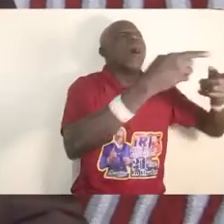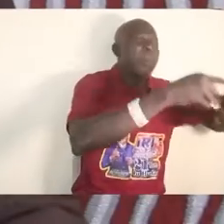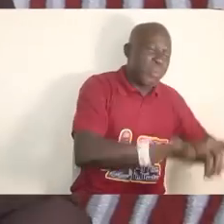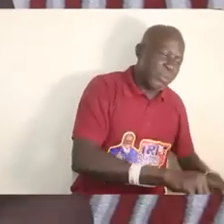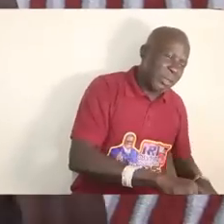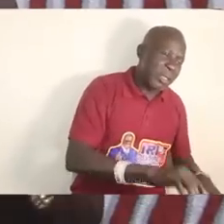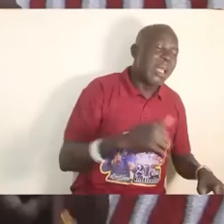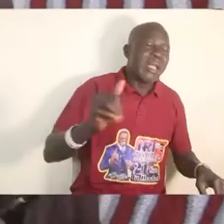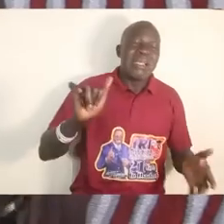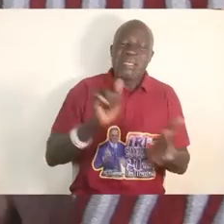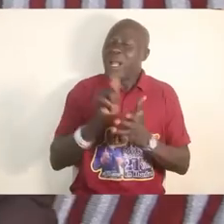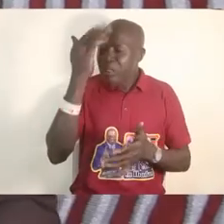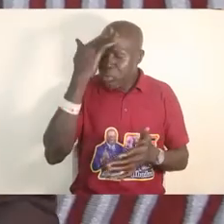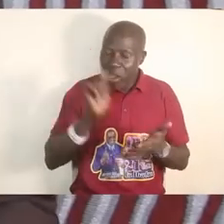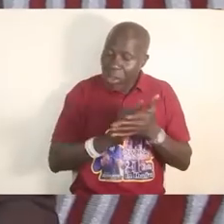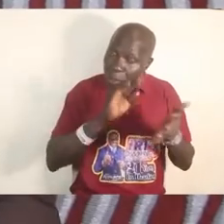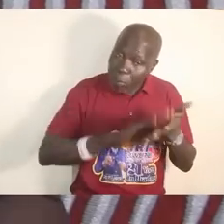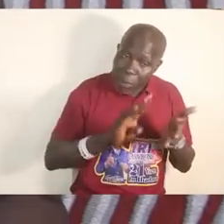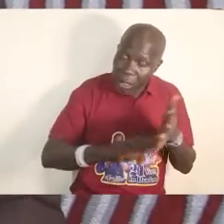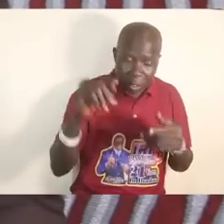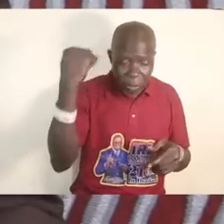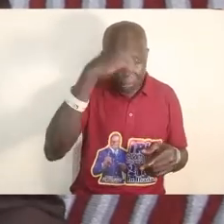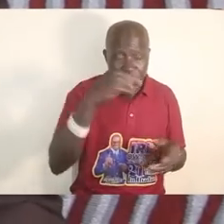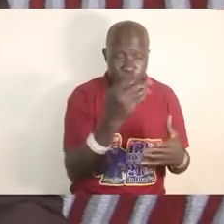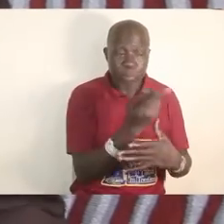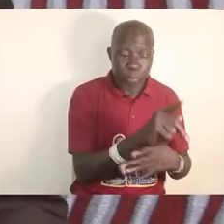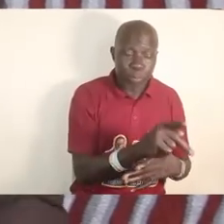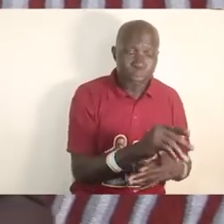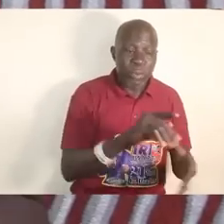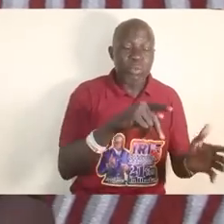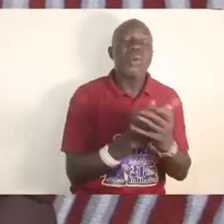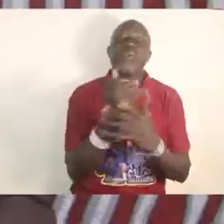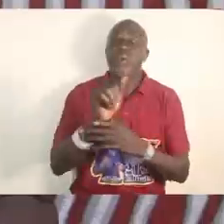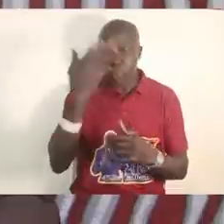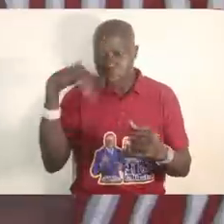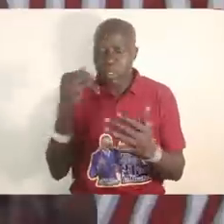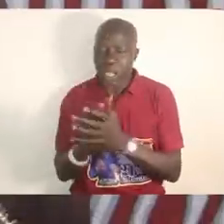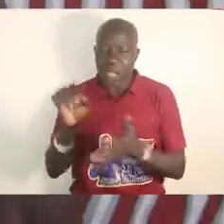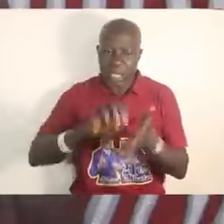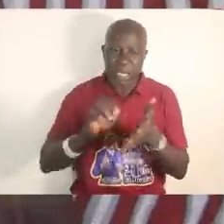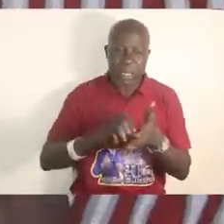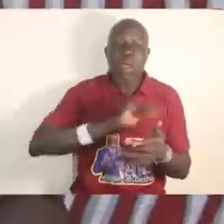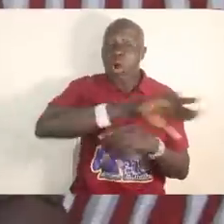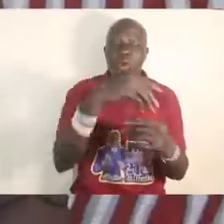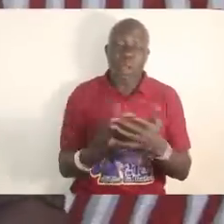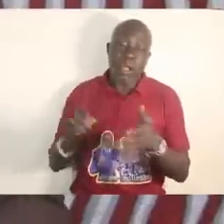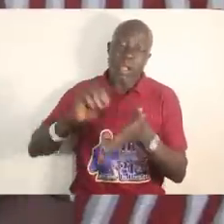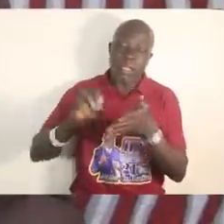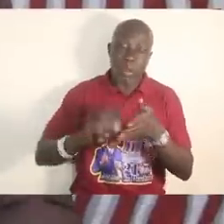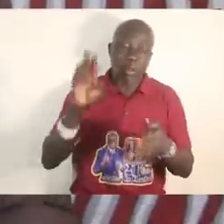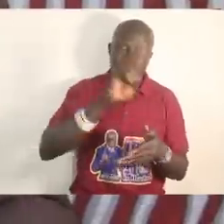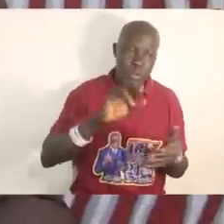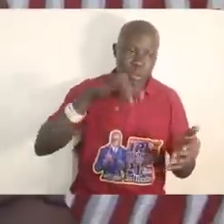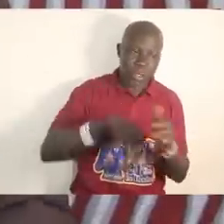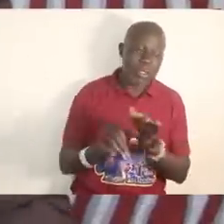is happening. Làwa náà ṣe bí àwọn Facebook. We now beg the Facebook. Ẹ bá a verify account wọn. That is to verify our account. Nínú àwọn account tí a lò. Part of the account